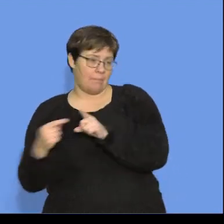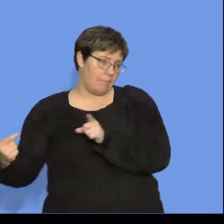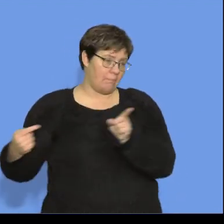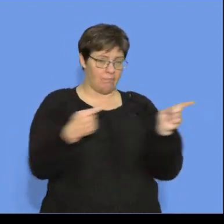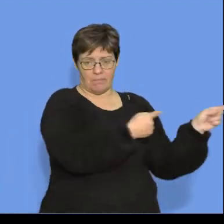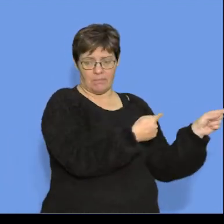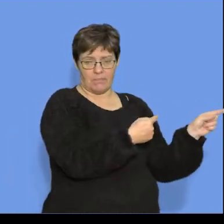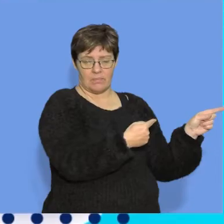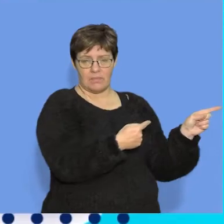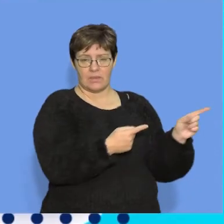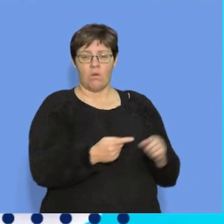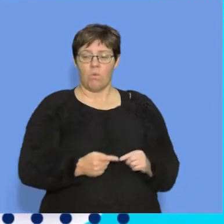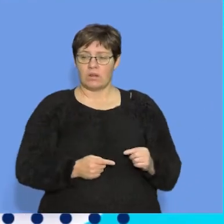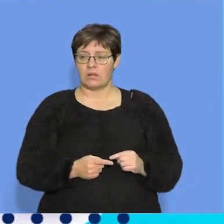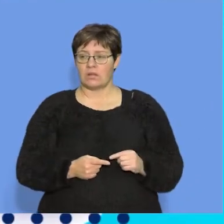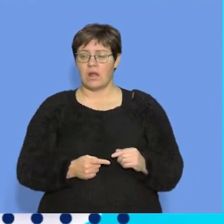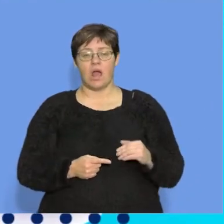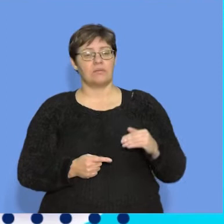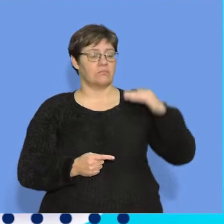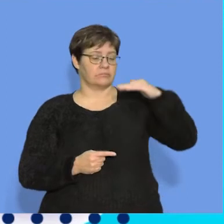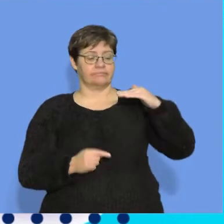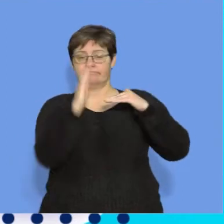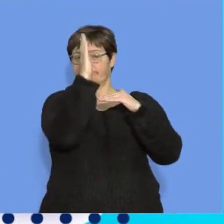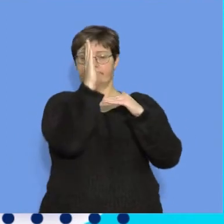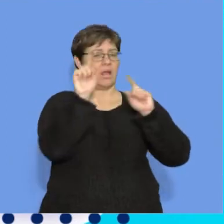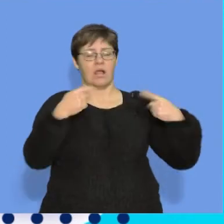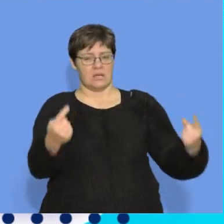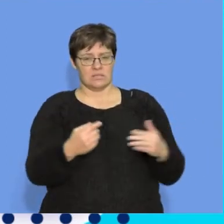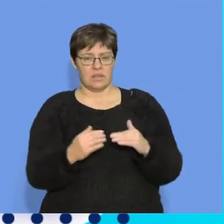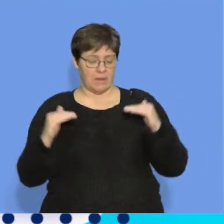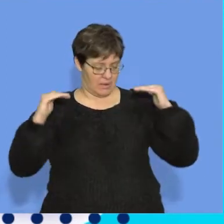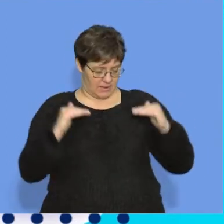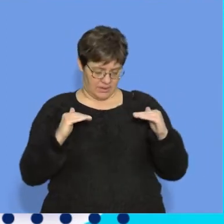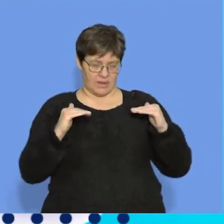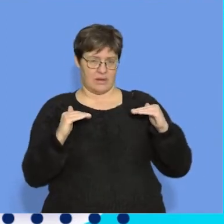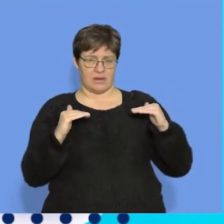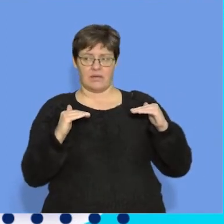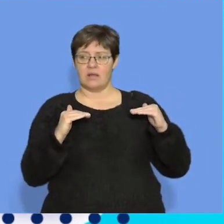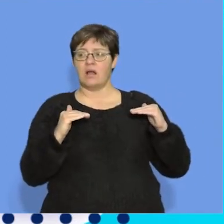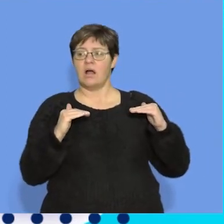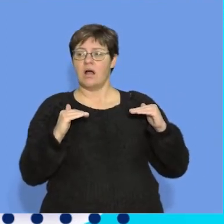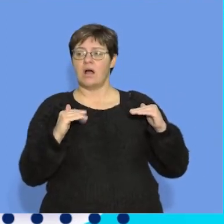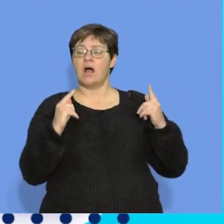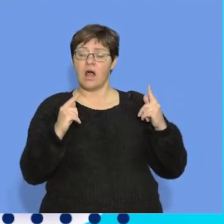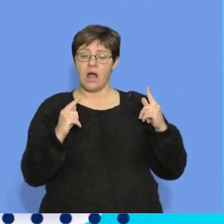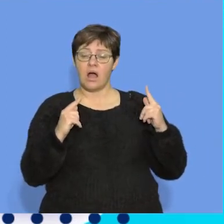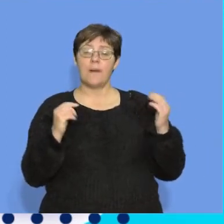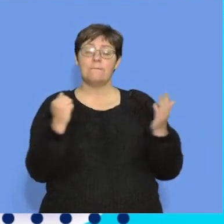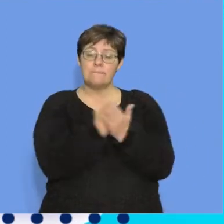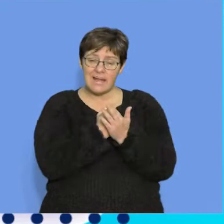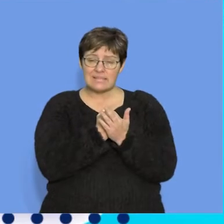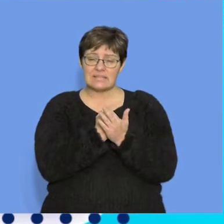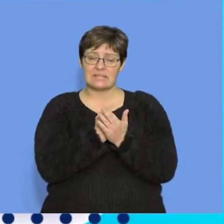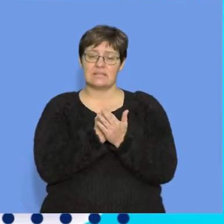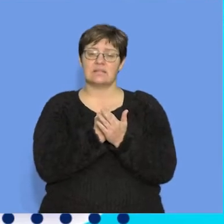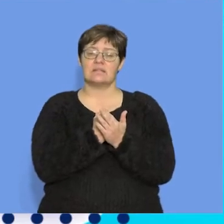There can't be the one p orbital sitting here and the other one like that. Now, on top of that, those p orbitals have to